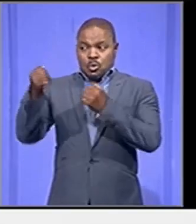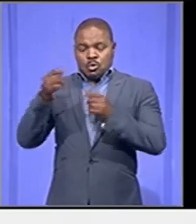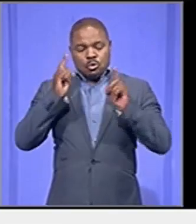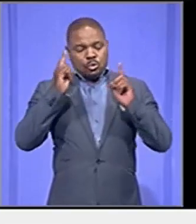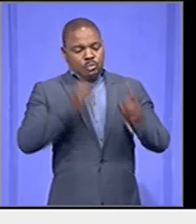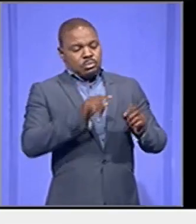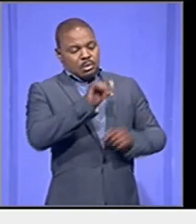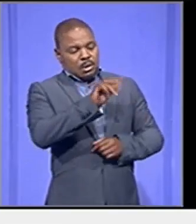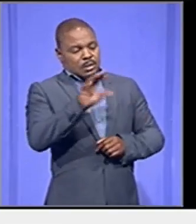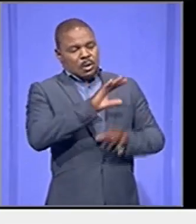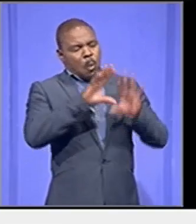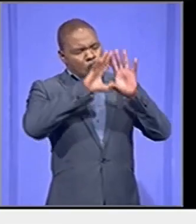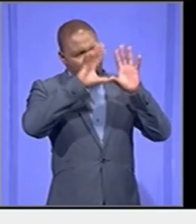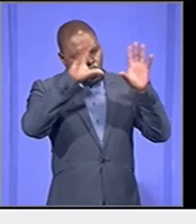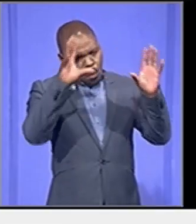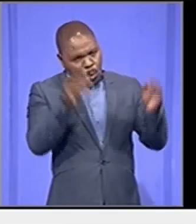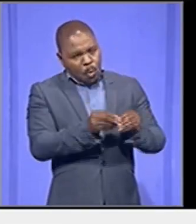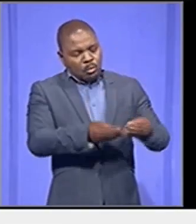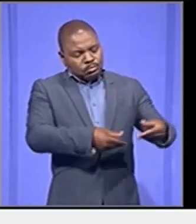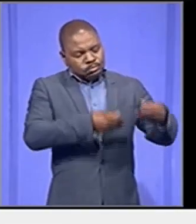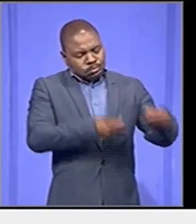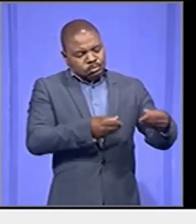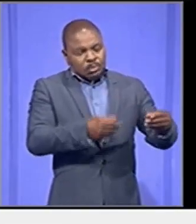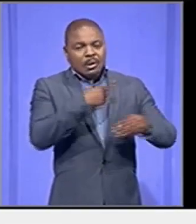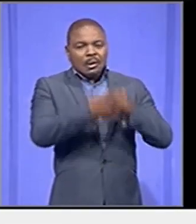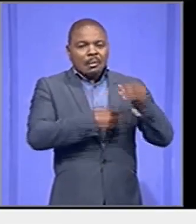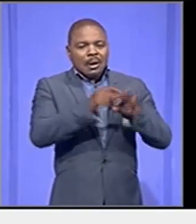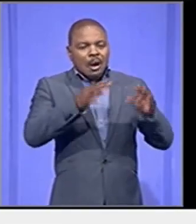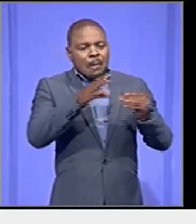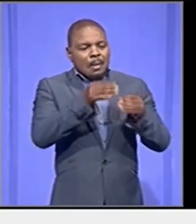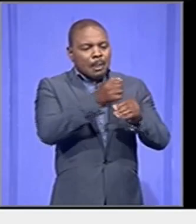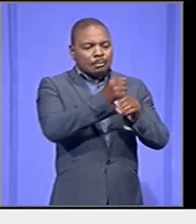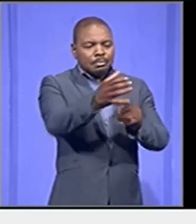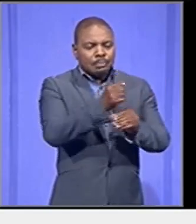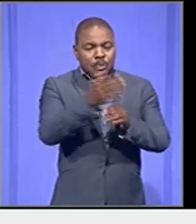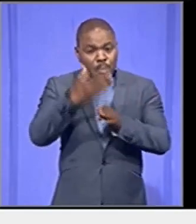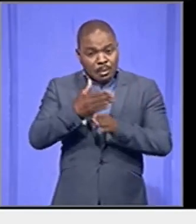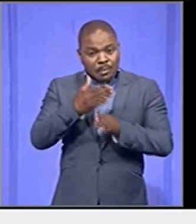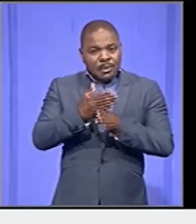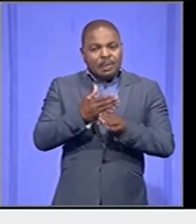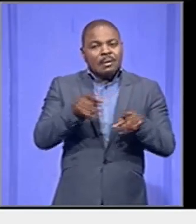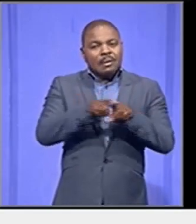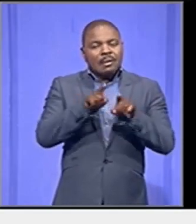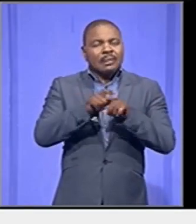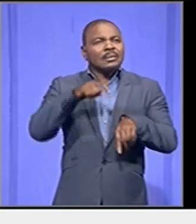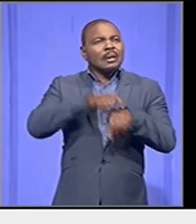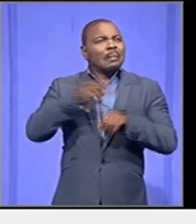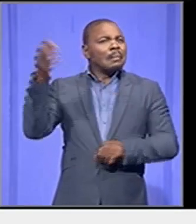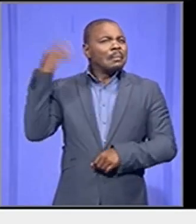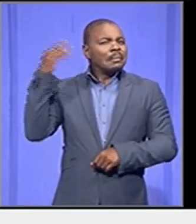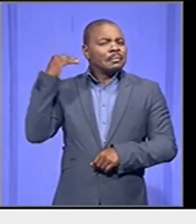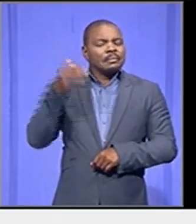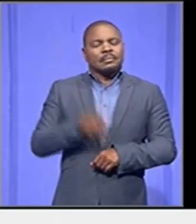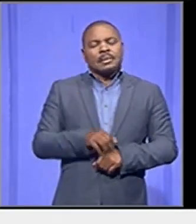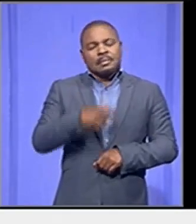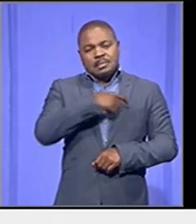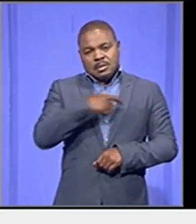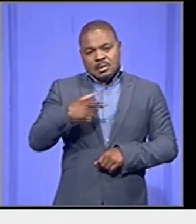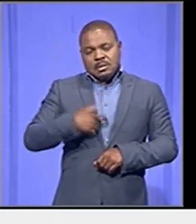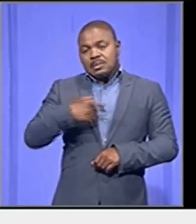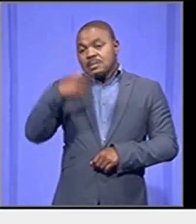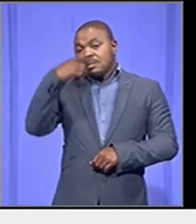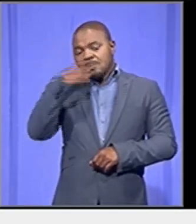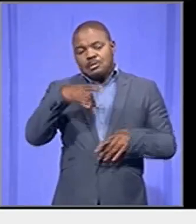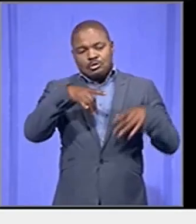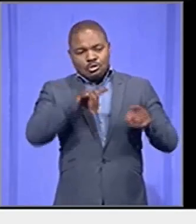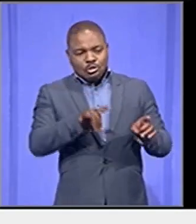hand over complete records of its cadre deployment committee during the period when President Cyril Ramaphosa was its chairman to the DA